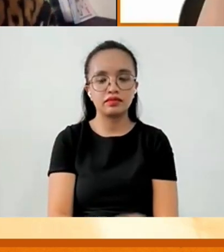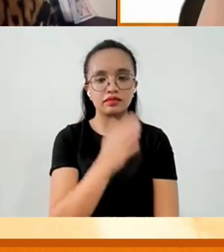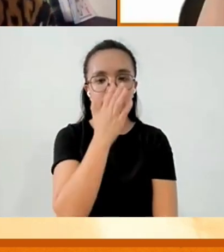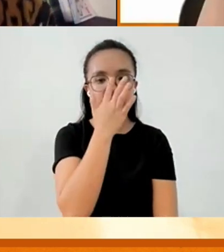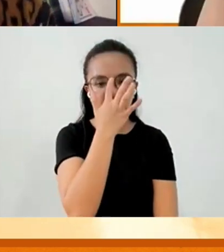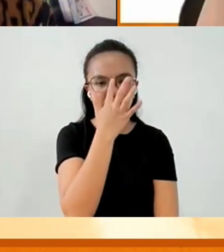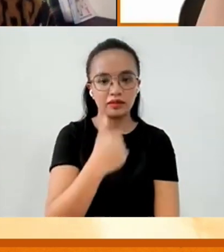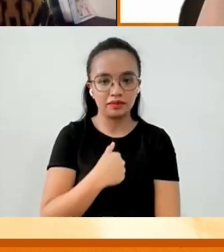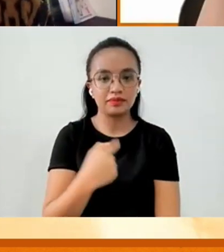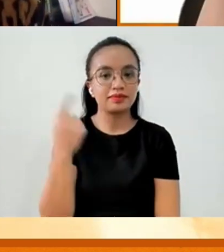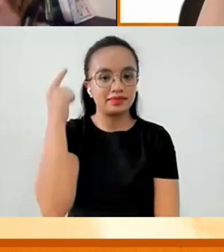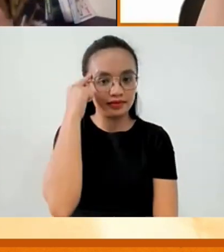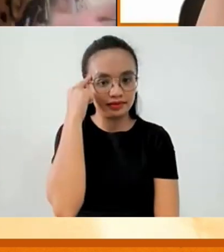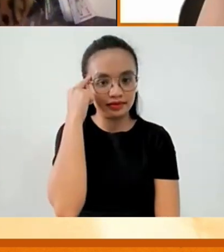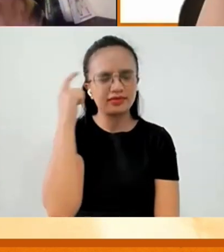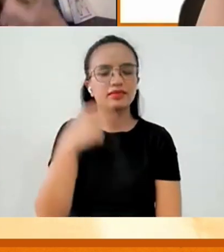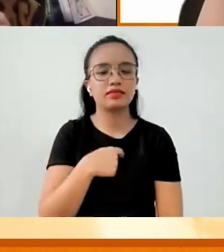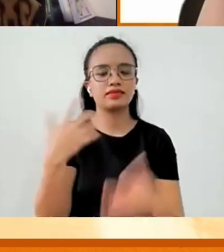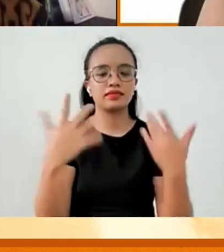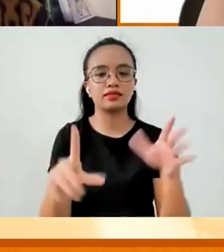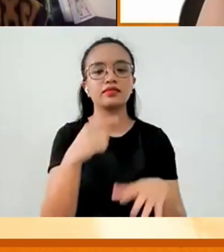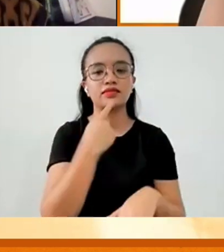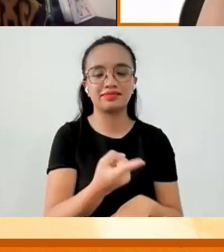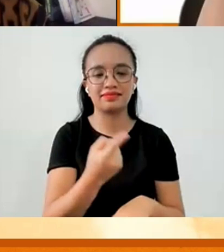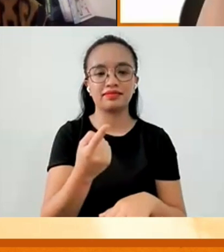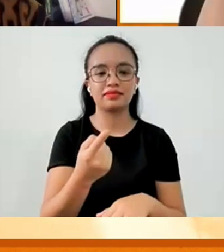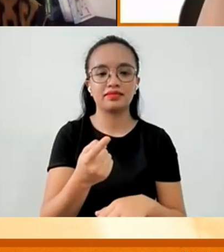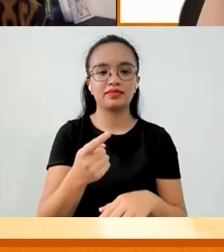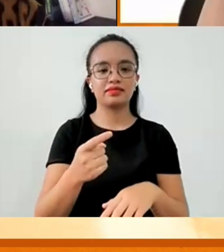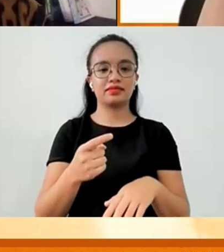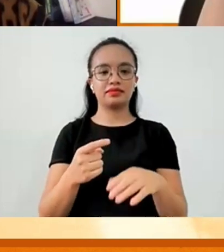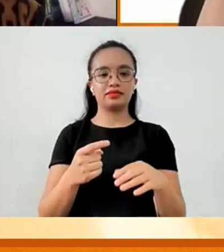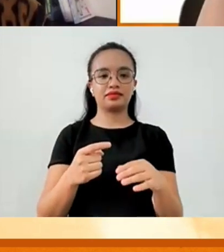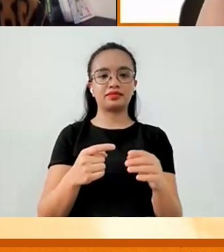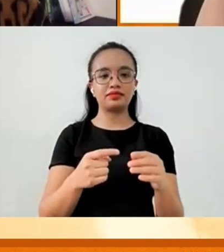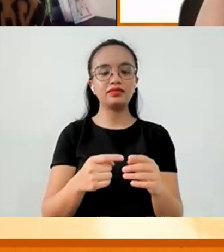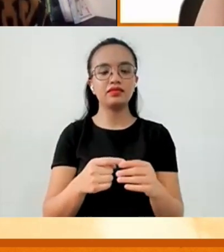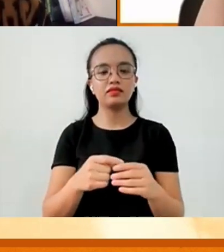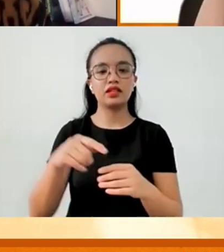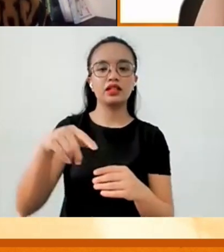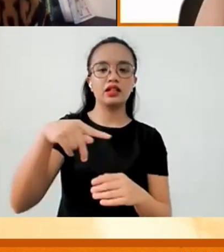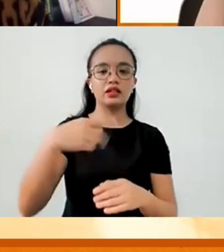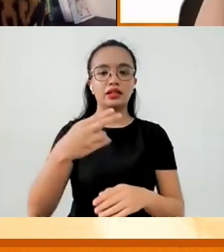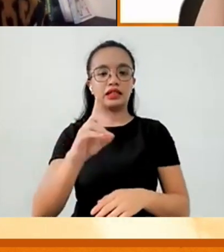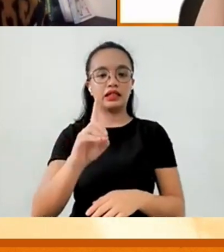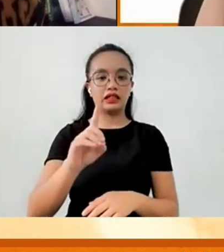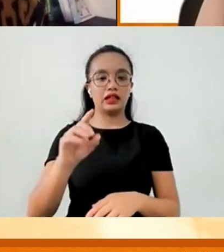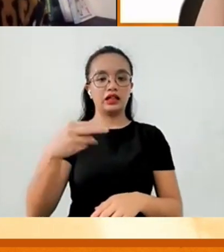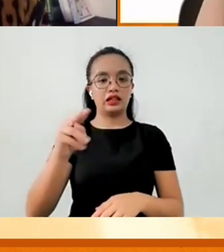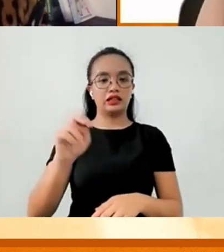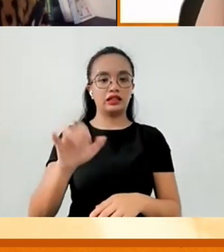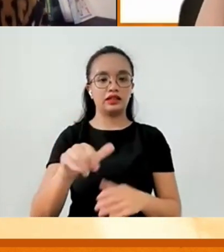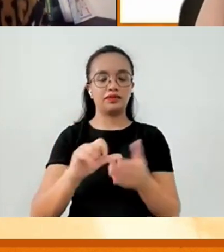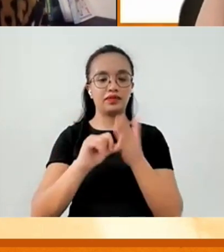I think I mentioned a while ago that Dr. Hani mentioned about the importance of safety. So I'd like to highlight